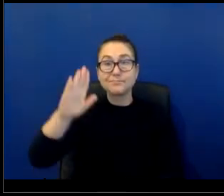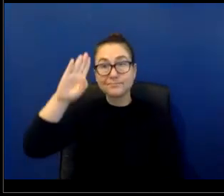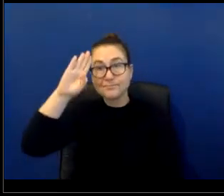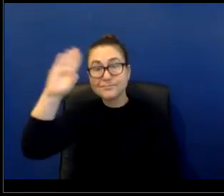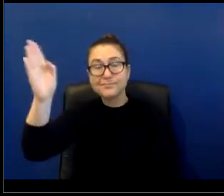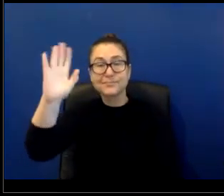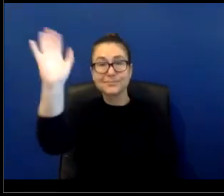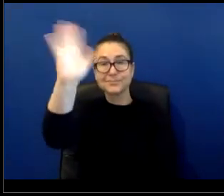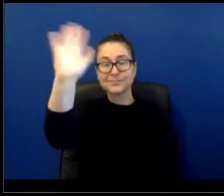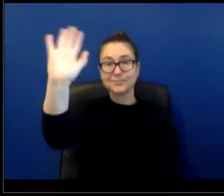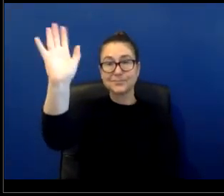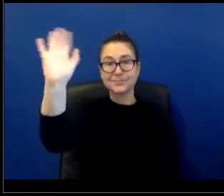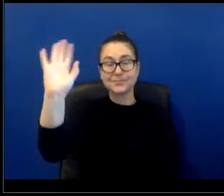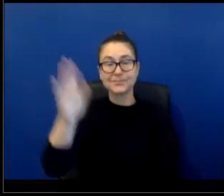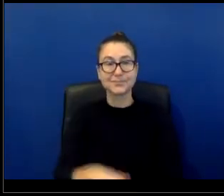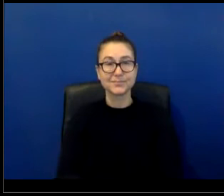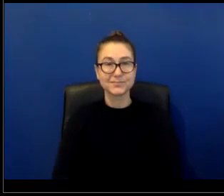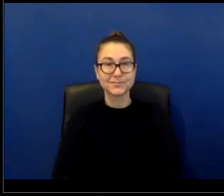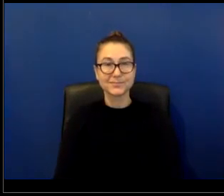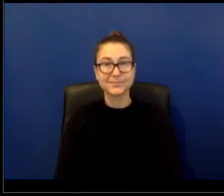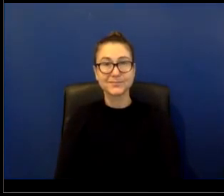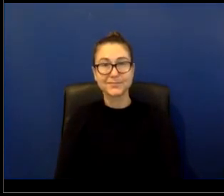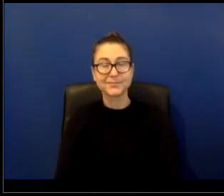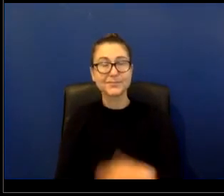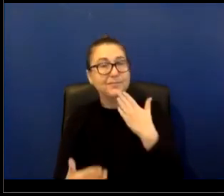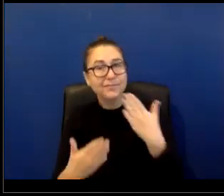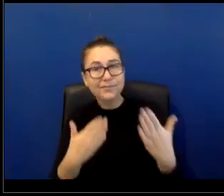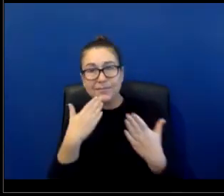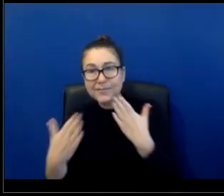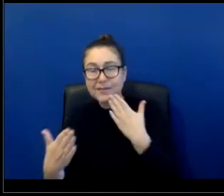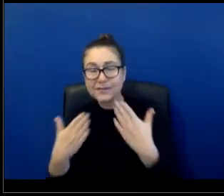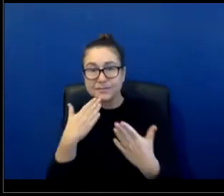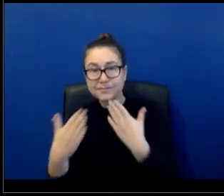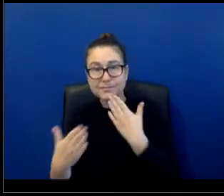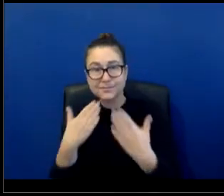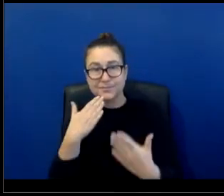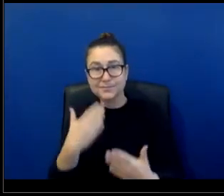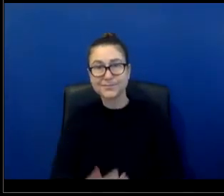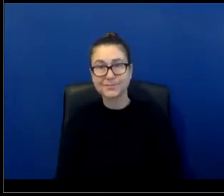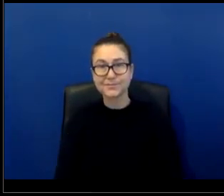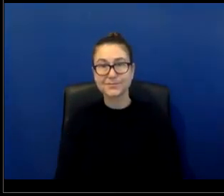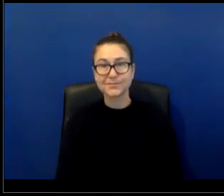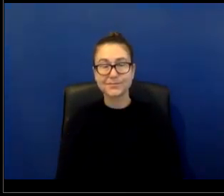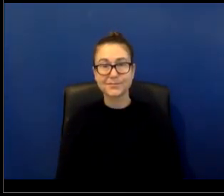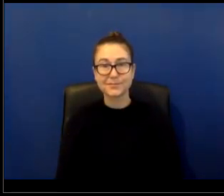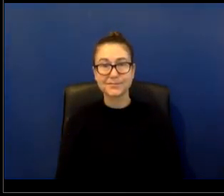to everybody. Thanks, everybody. Thanks.